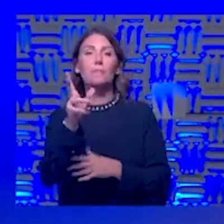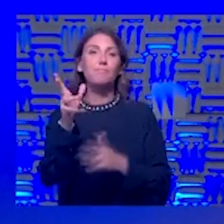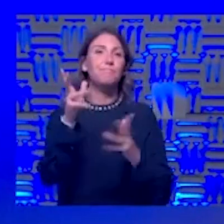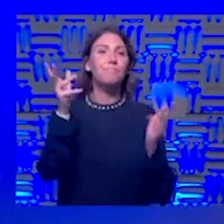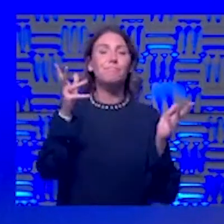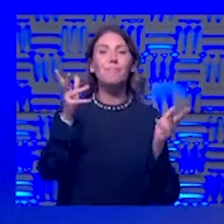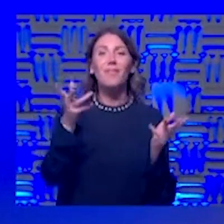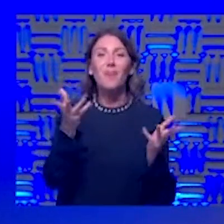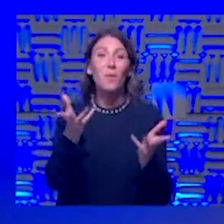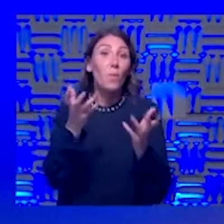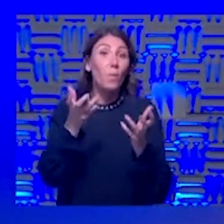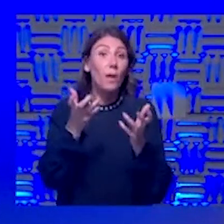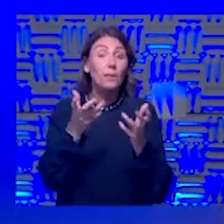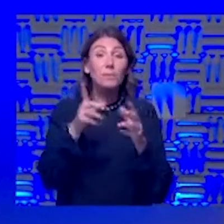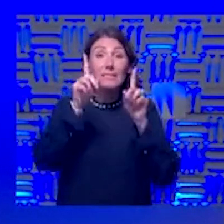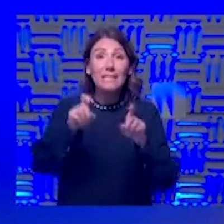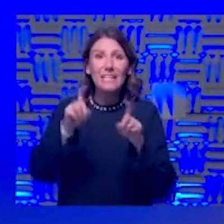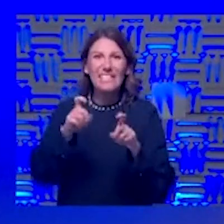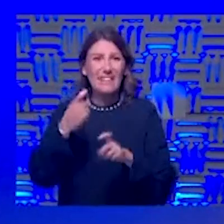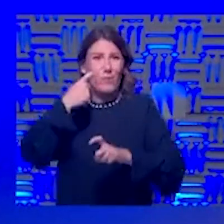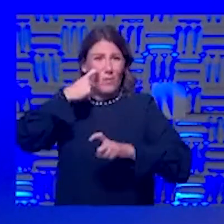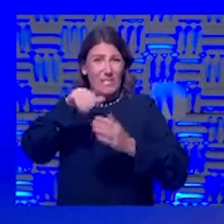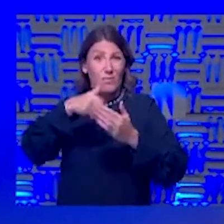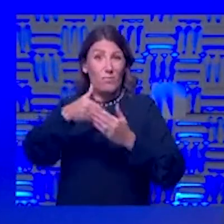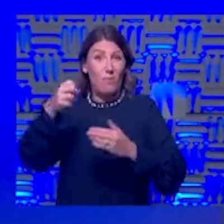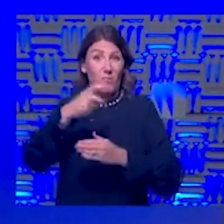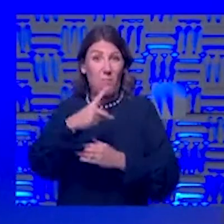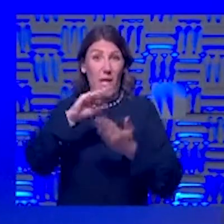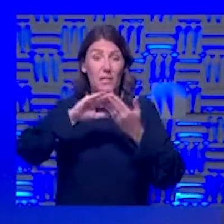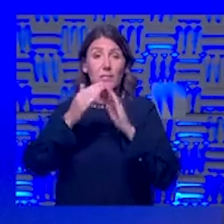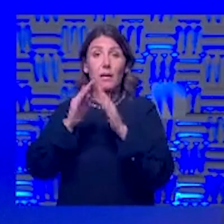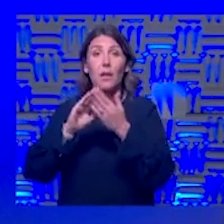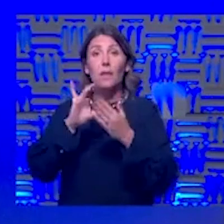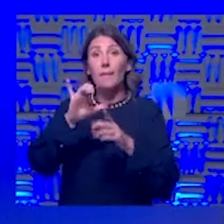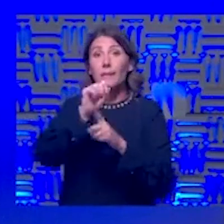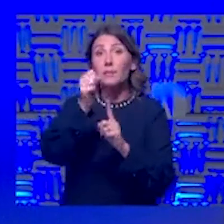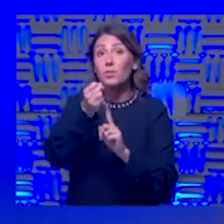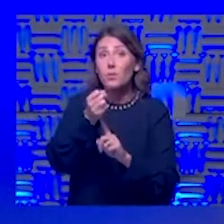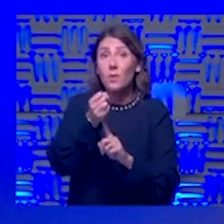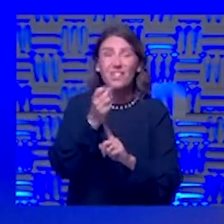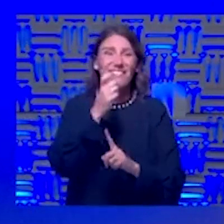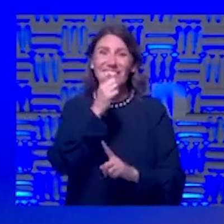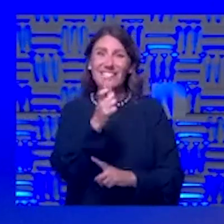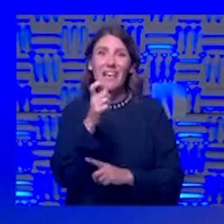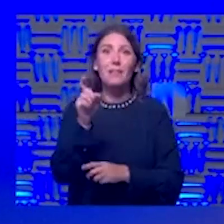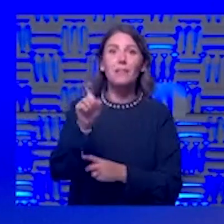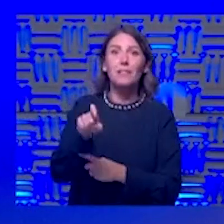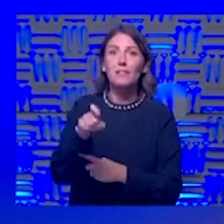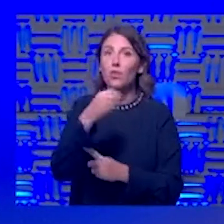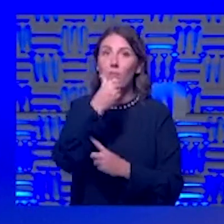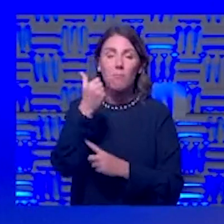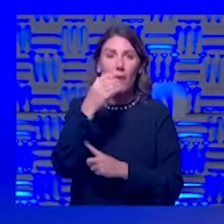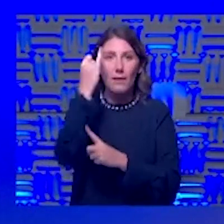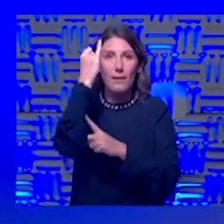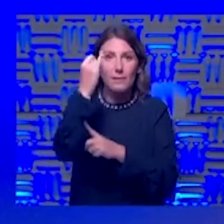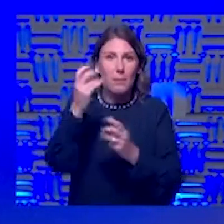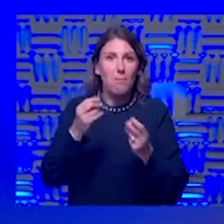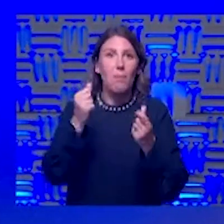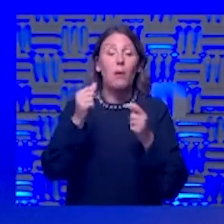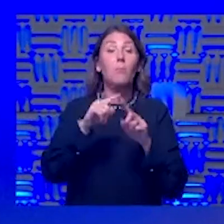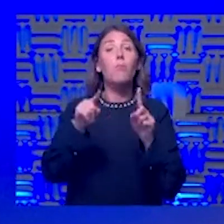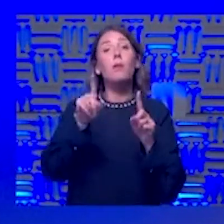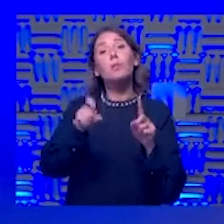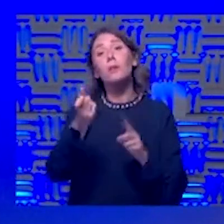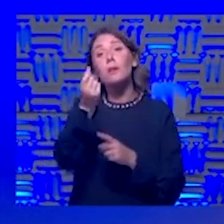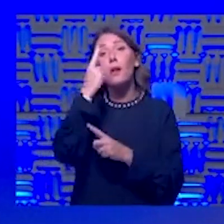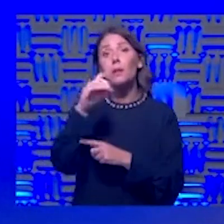adventure and wanted to get tested, and they just got back into town. In that case, I don't think it's necessarily the best thing, but we have to understand that